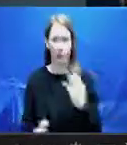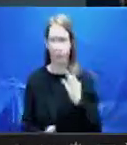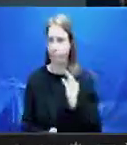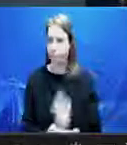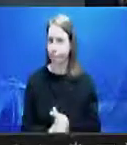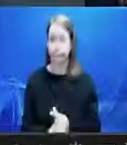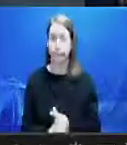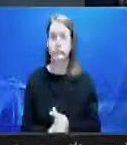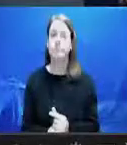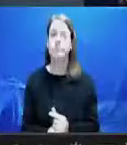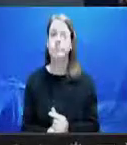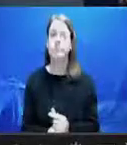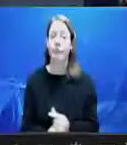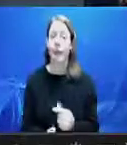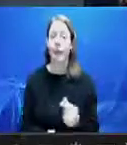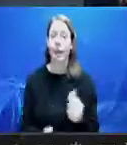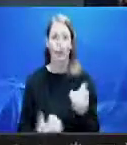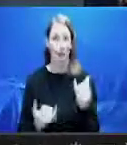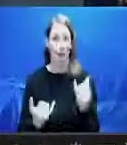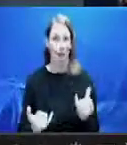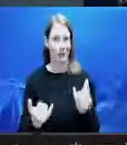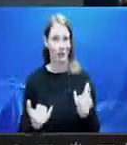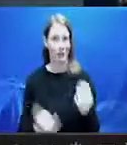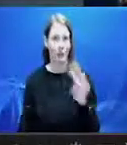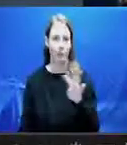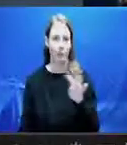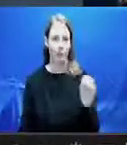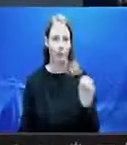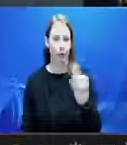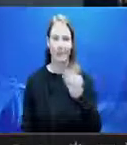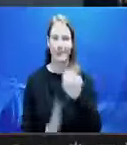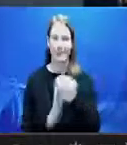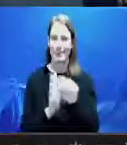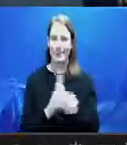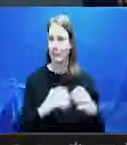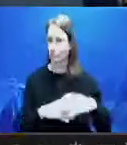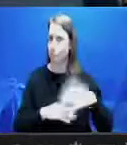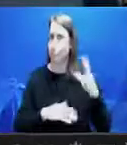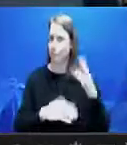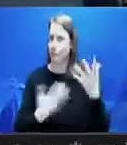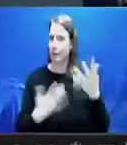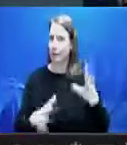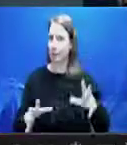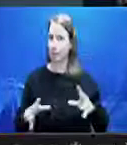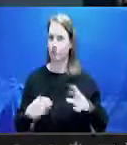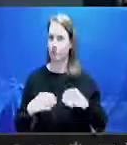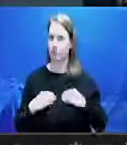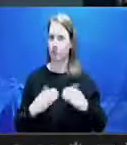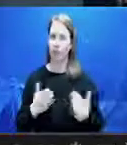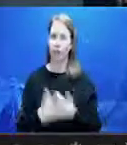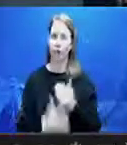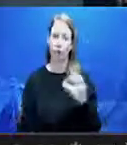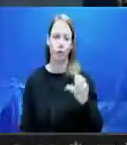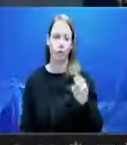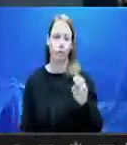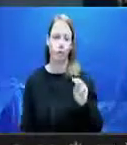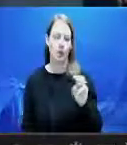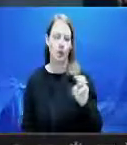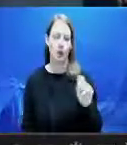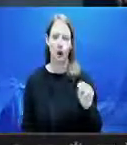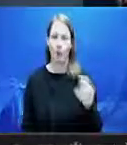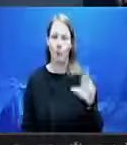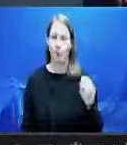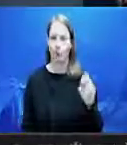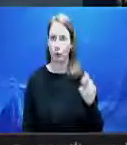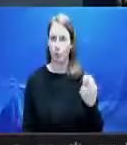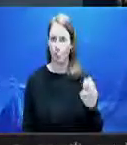problem, more than 40 states have now adopted the new Common Core state standards, which will go into effect in just a few years. In this episode,